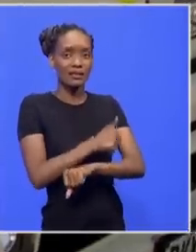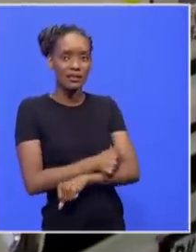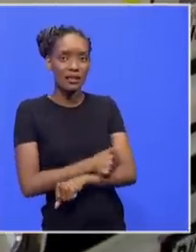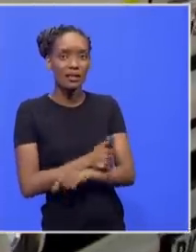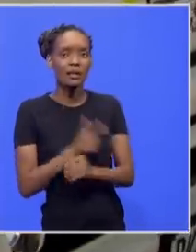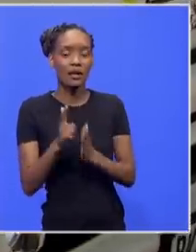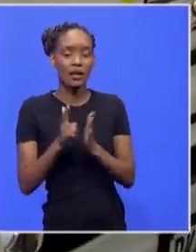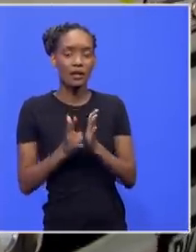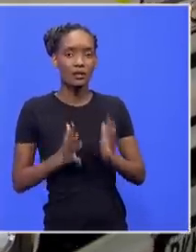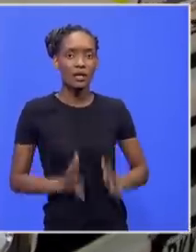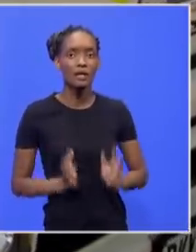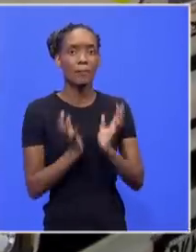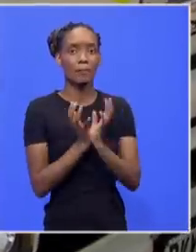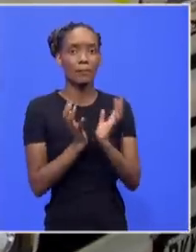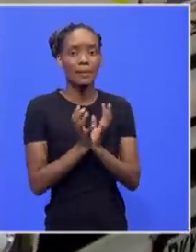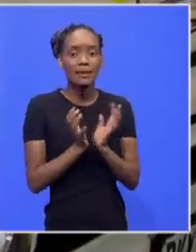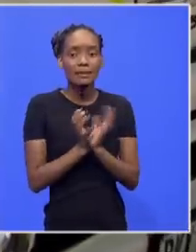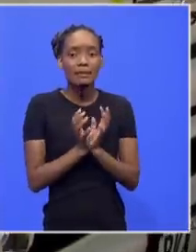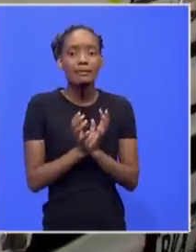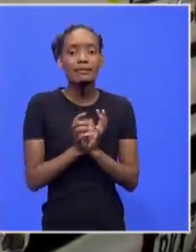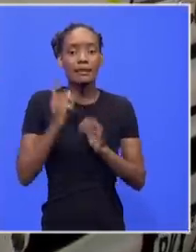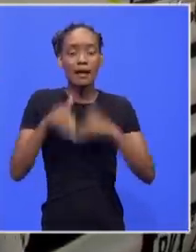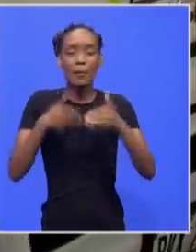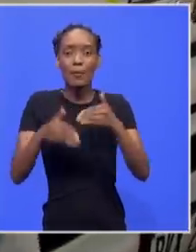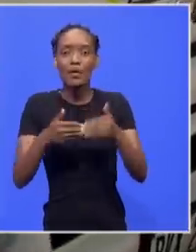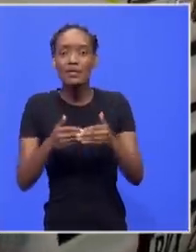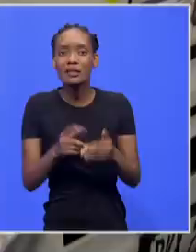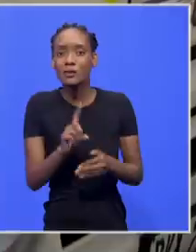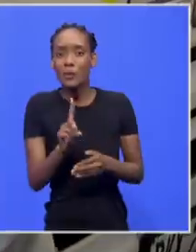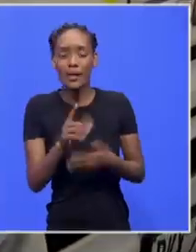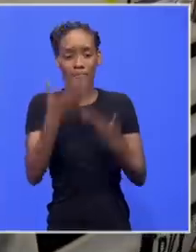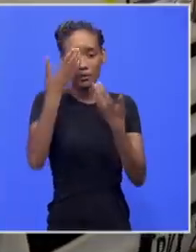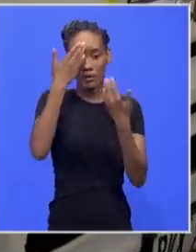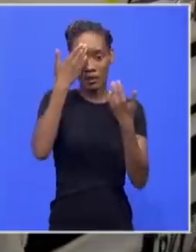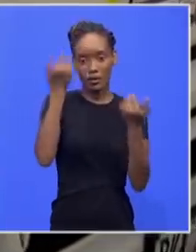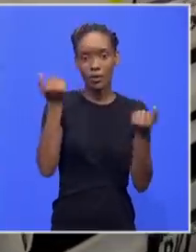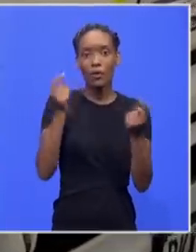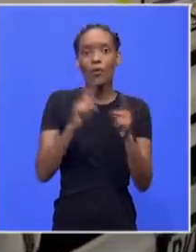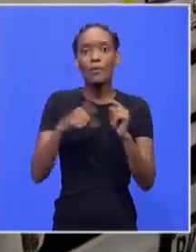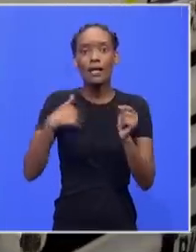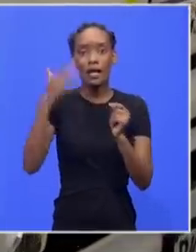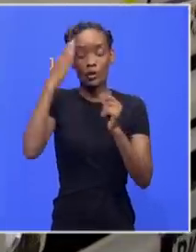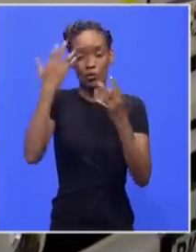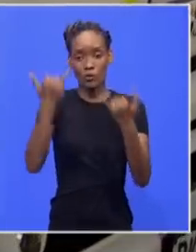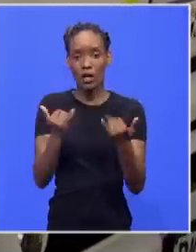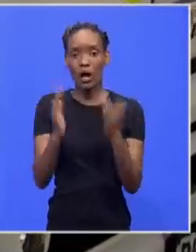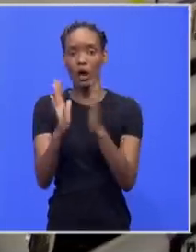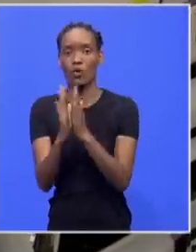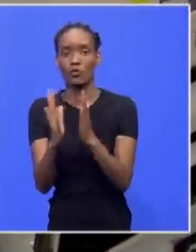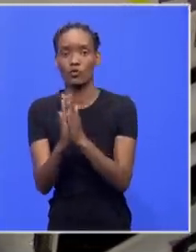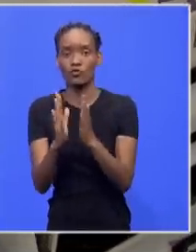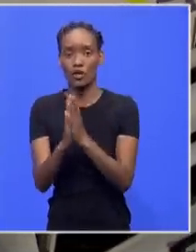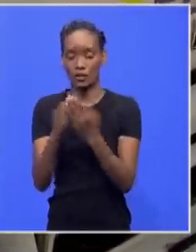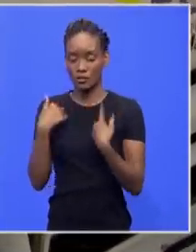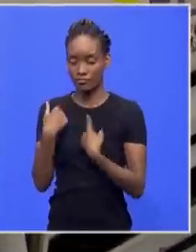workers together. Exactly what their process is, I don't know. I know they're going to take them around to the church now and process them there, because we're also worried